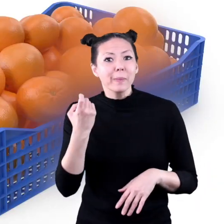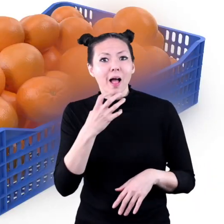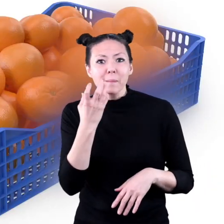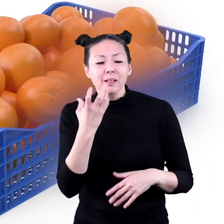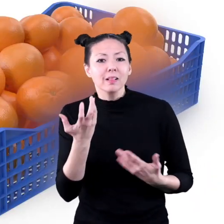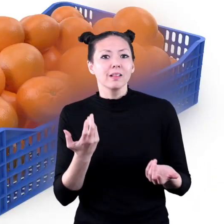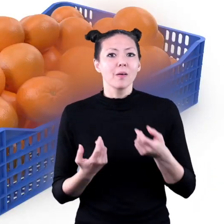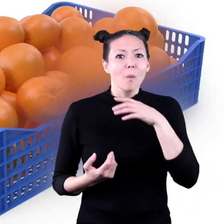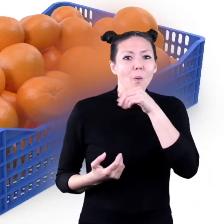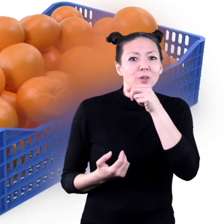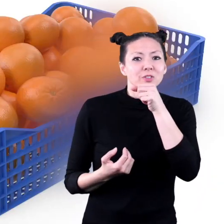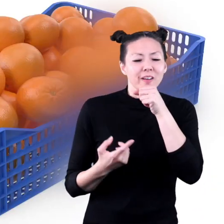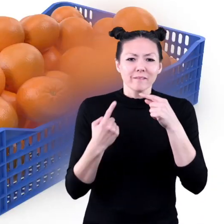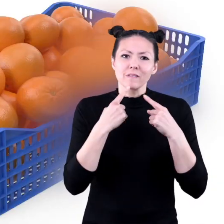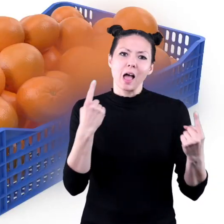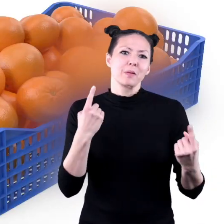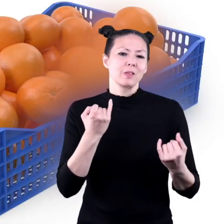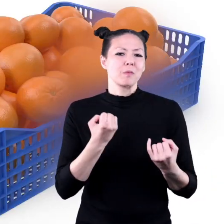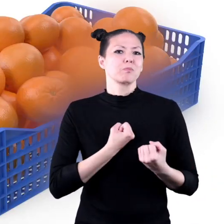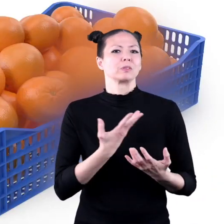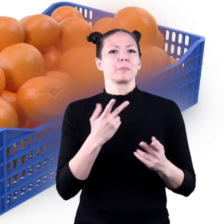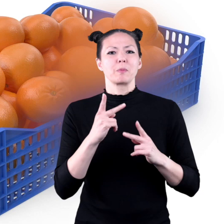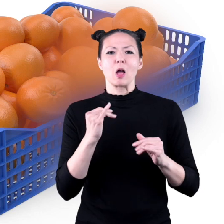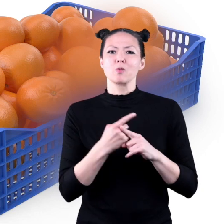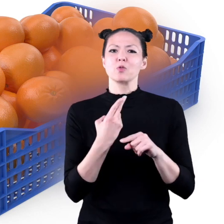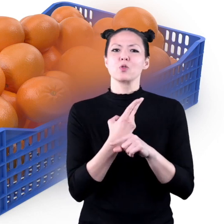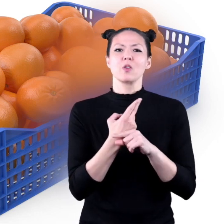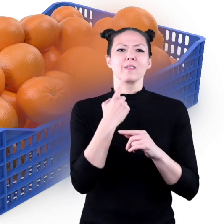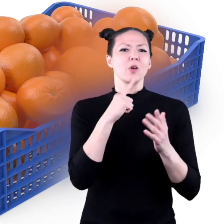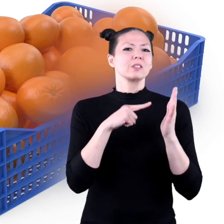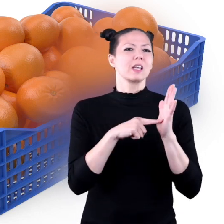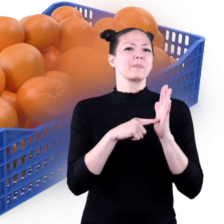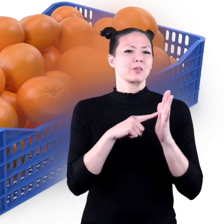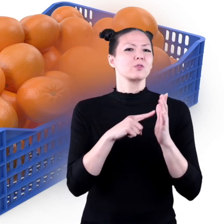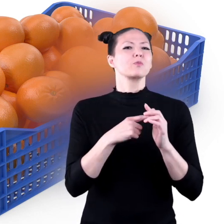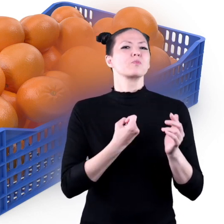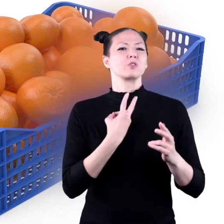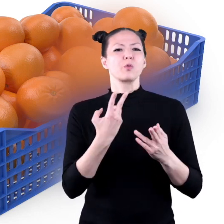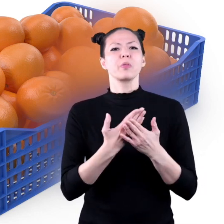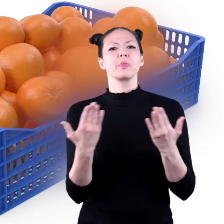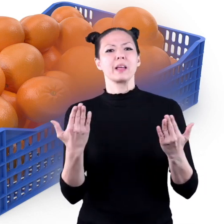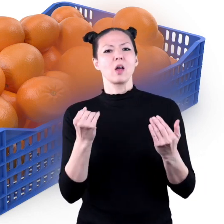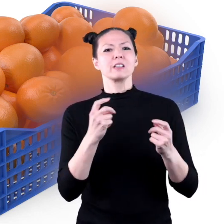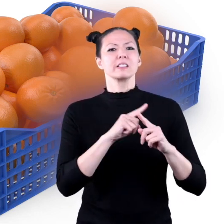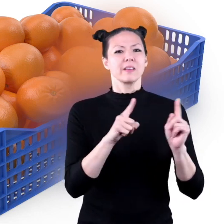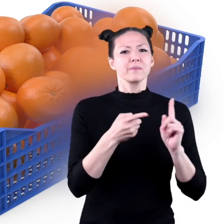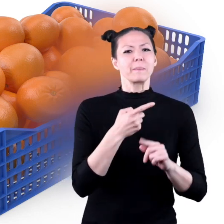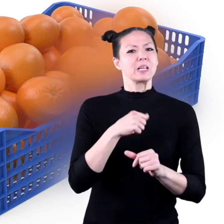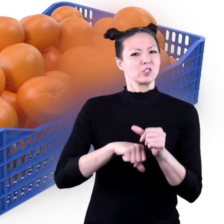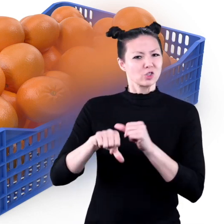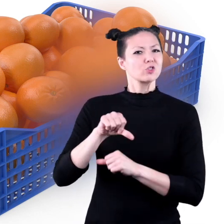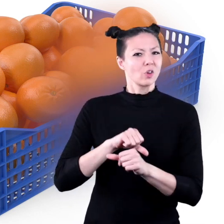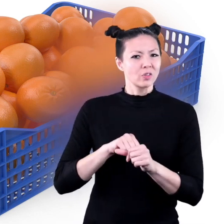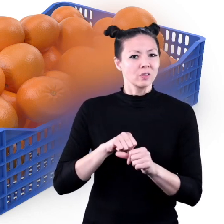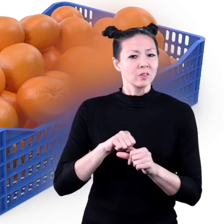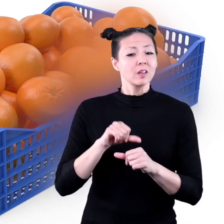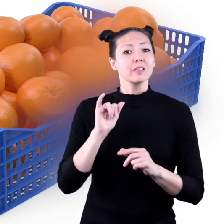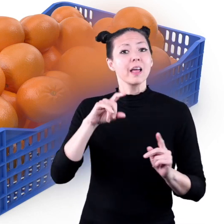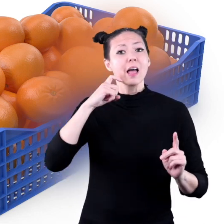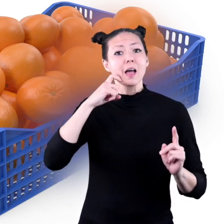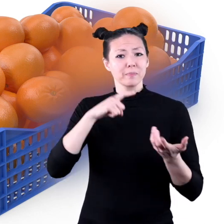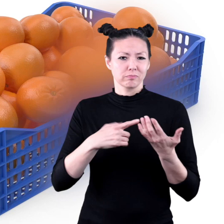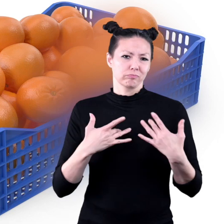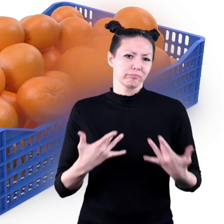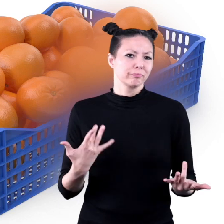oranges"? It's a famous expression that people use when they are trying to express that two things are different from each other. An apple is